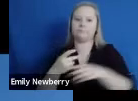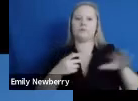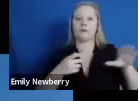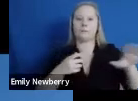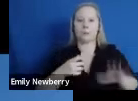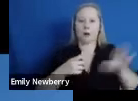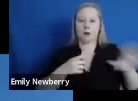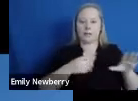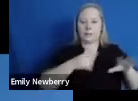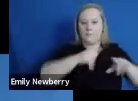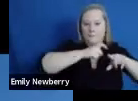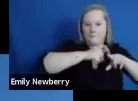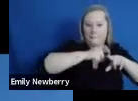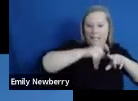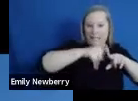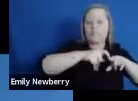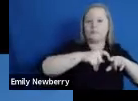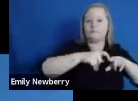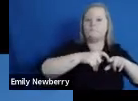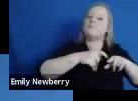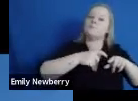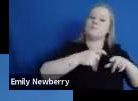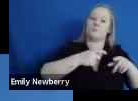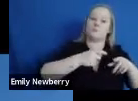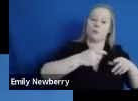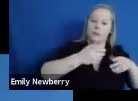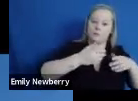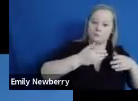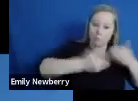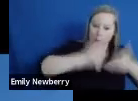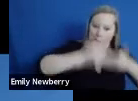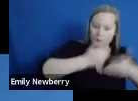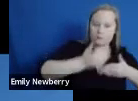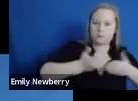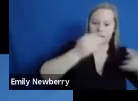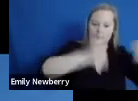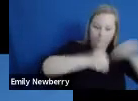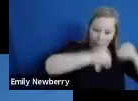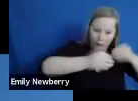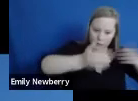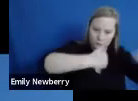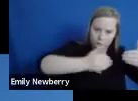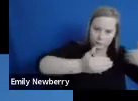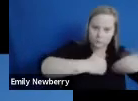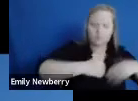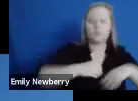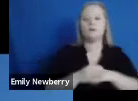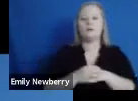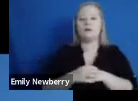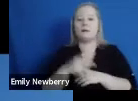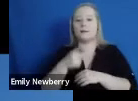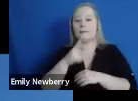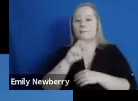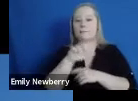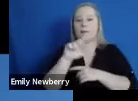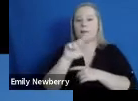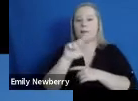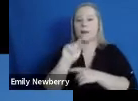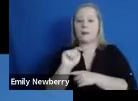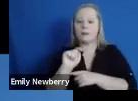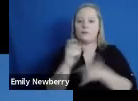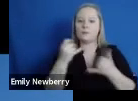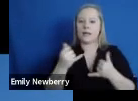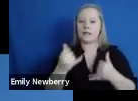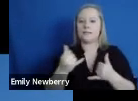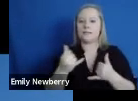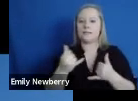plant, which we do processing, packaging, same thing with our popcorn plant. And right in the middle is our pellet mill, which right now we're processing our feed,